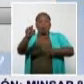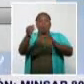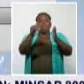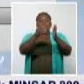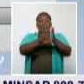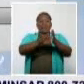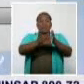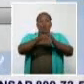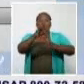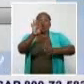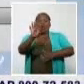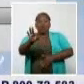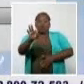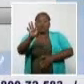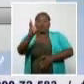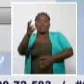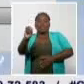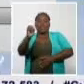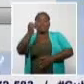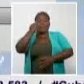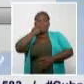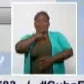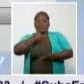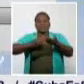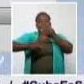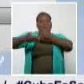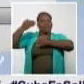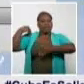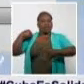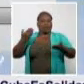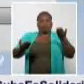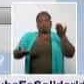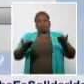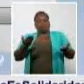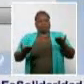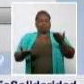2,830 more than yesterday, which gives a lethality of